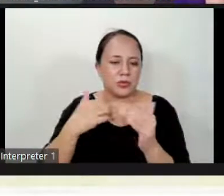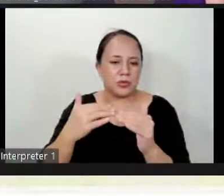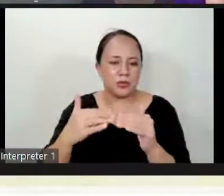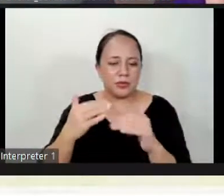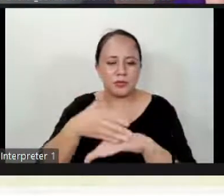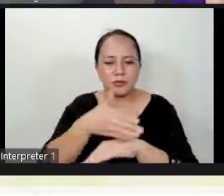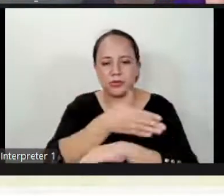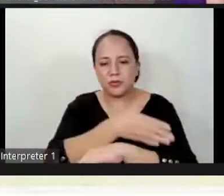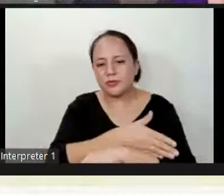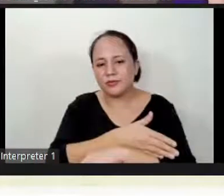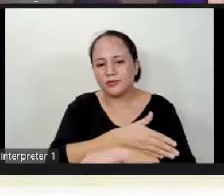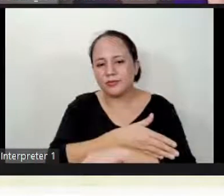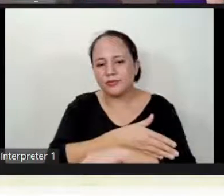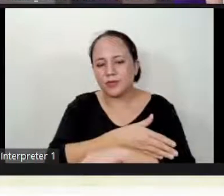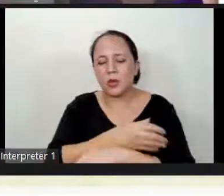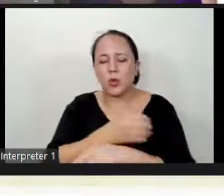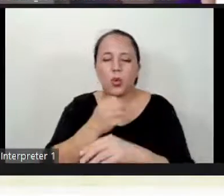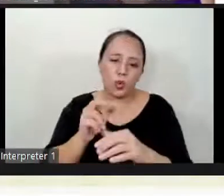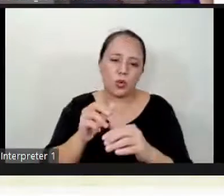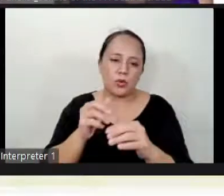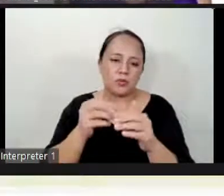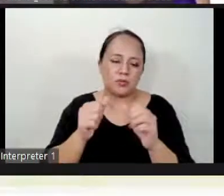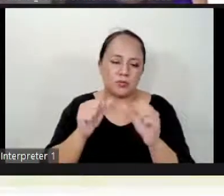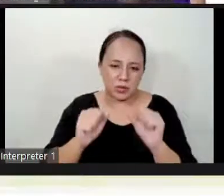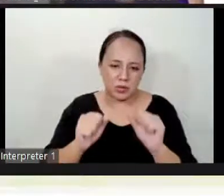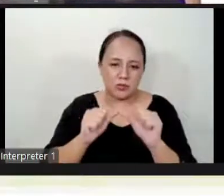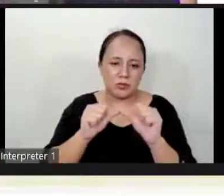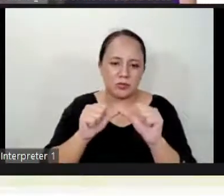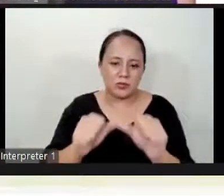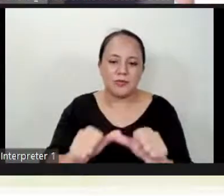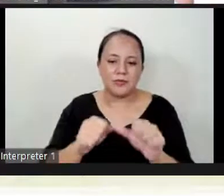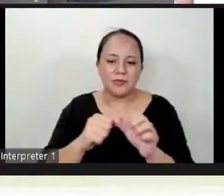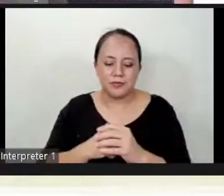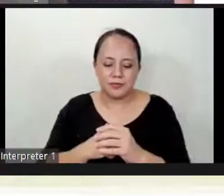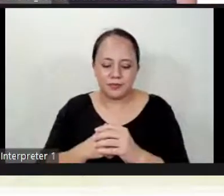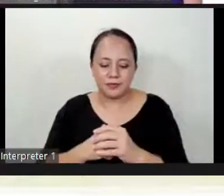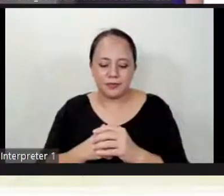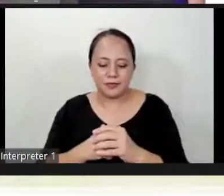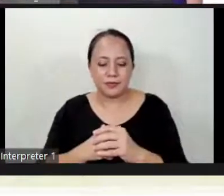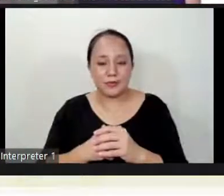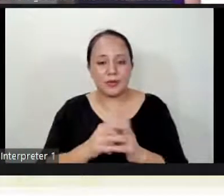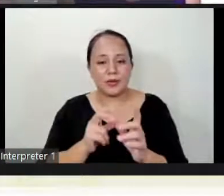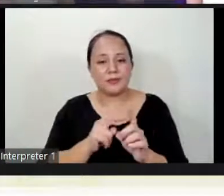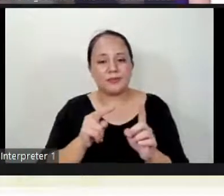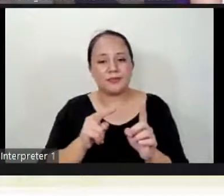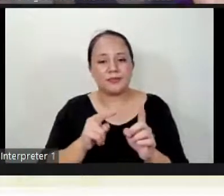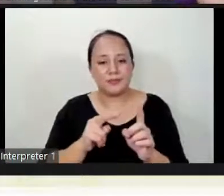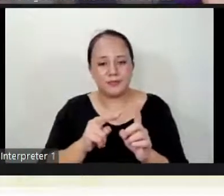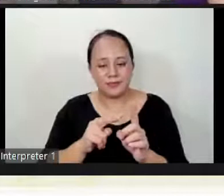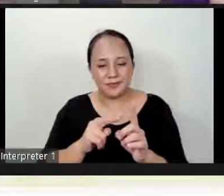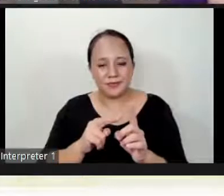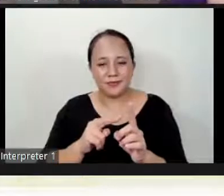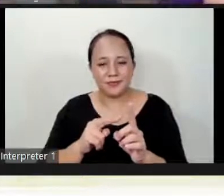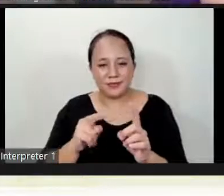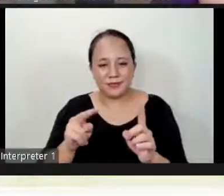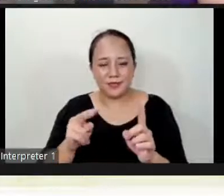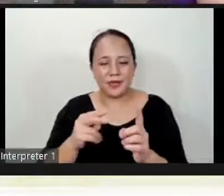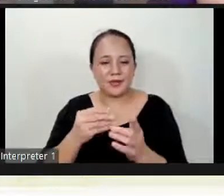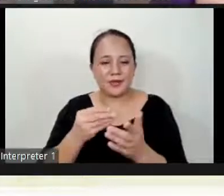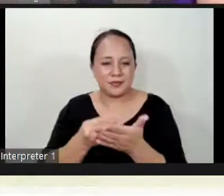things will be sustained? So, in a perspective of